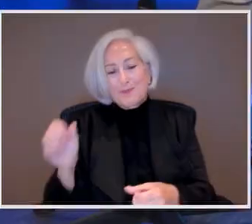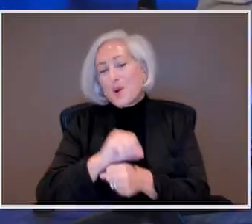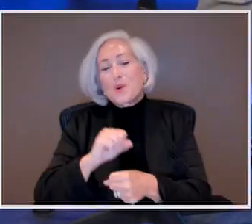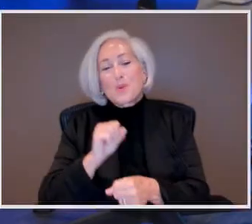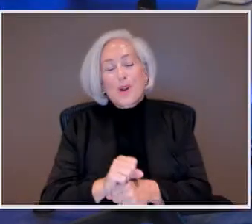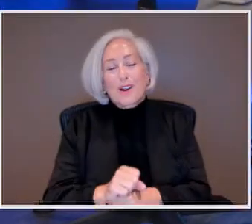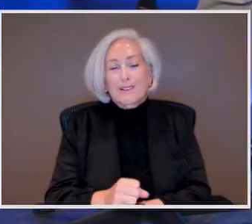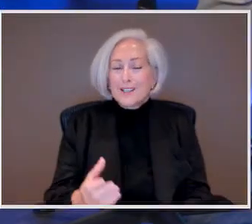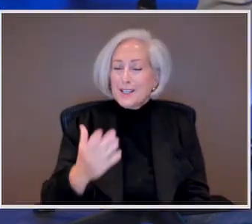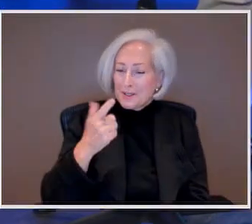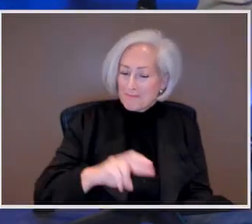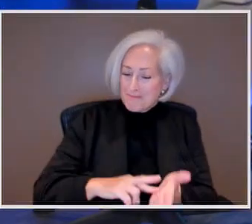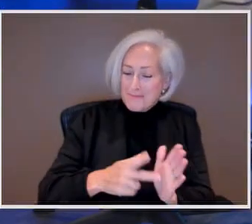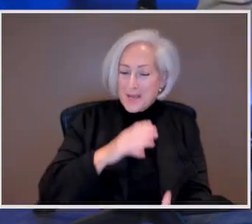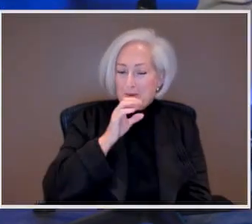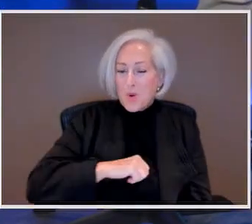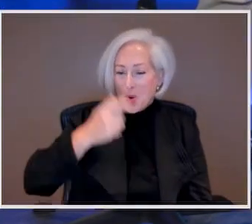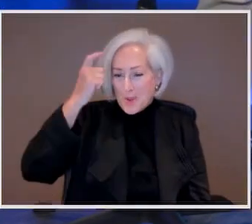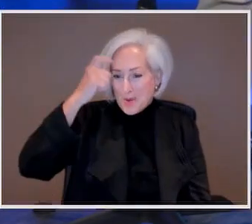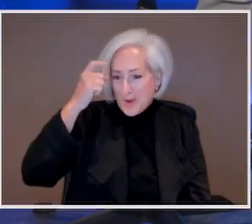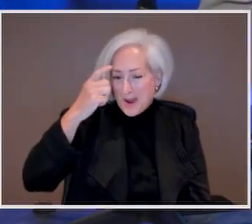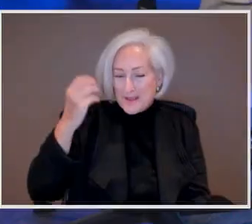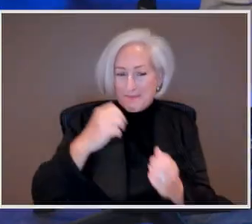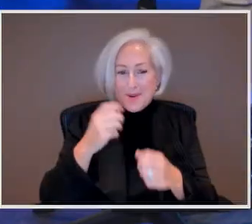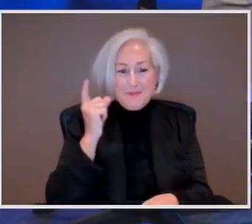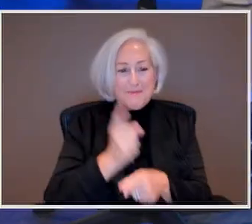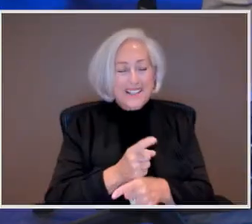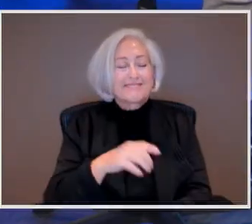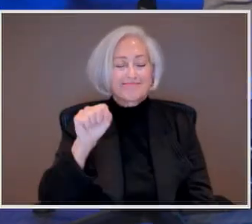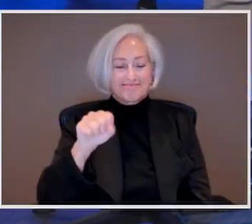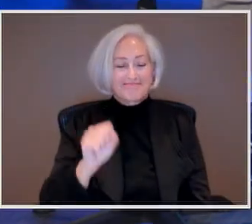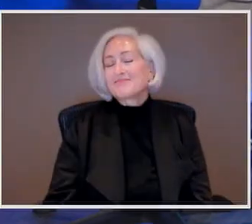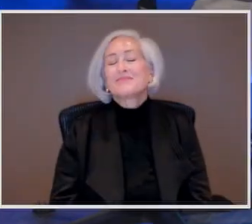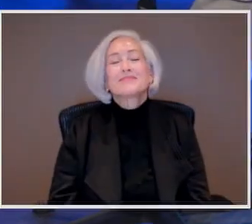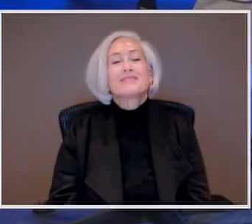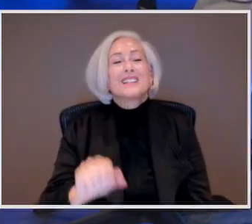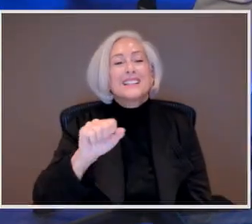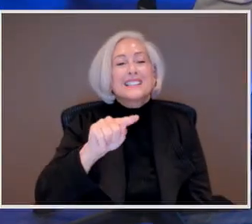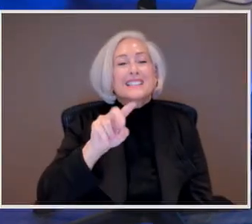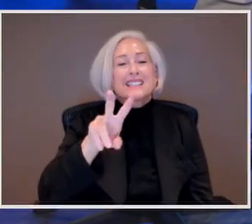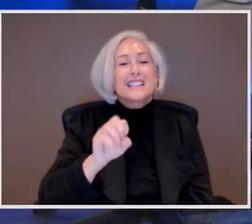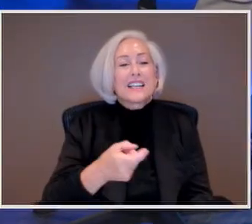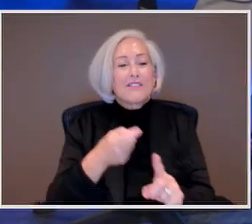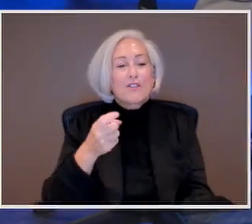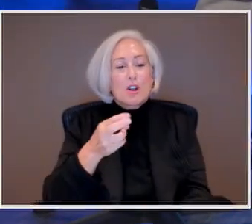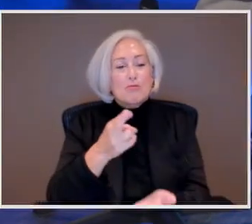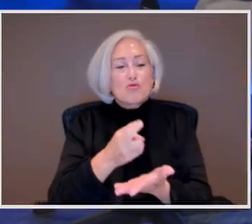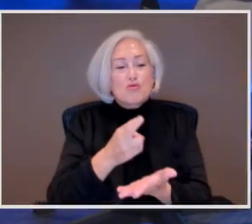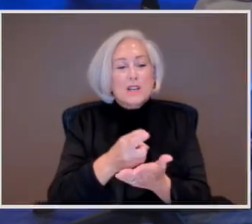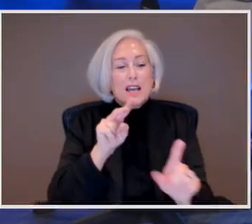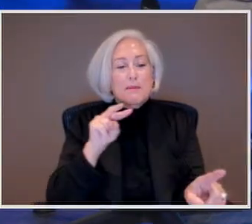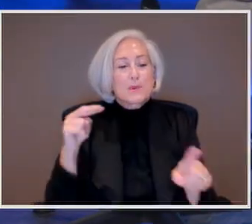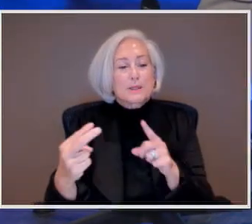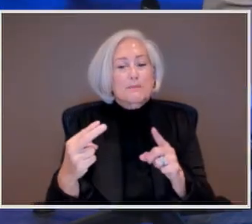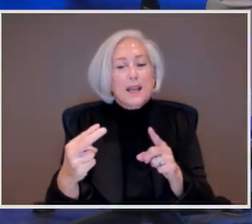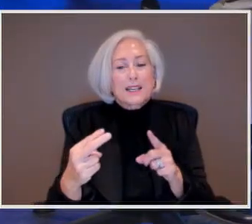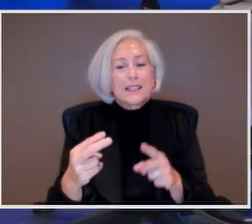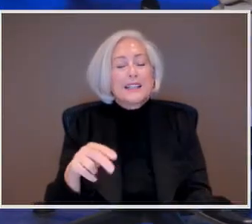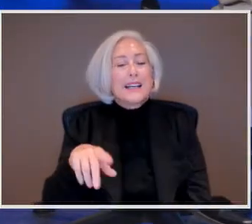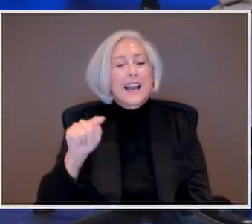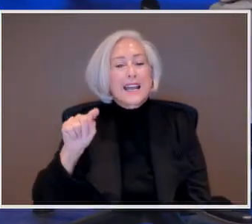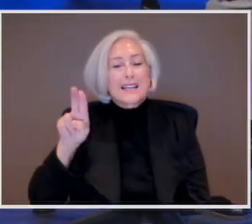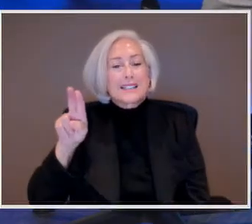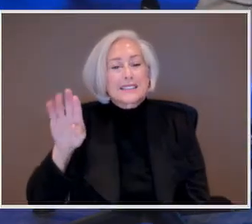Yeah, I like that. Definitely better. I like that. So, Steve, just from a rehab standpoint, how serious is a tib-fib fracture like